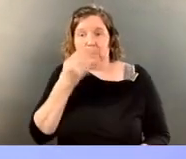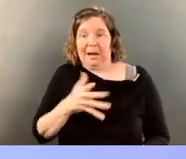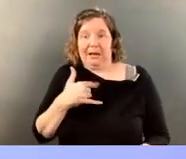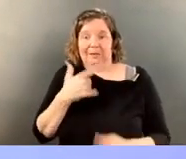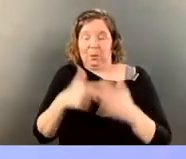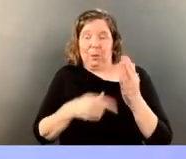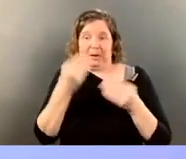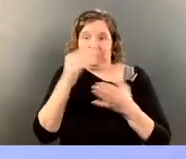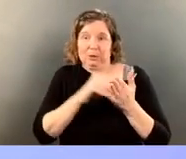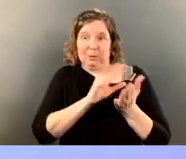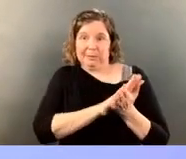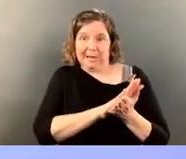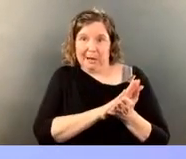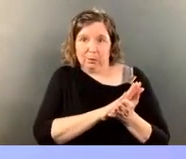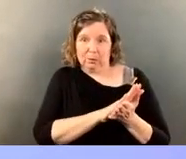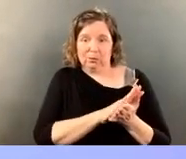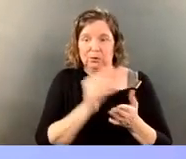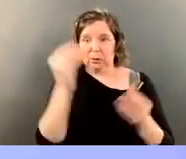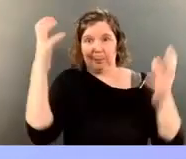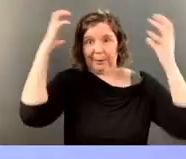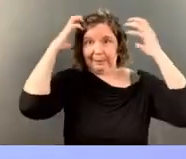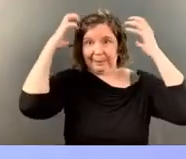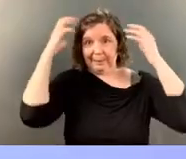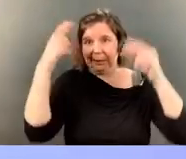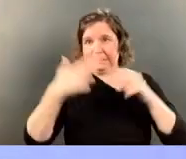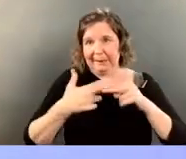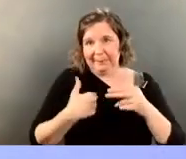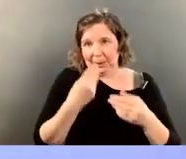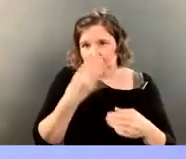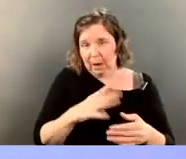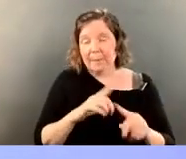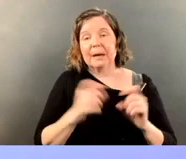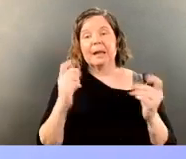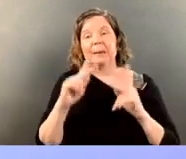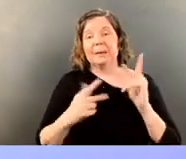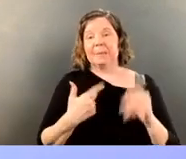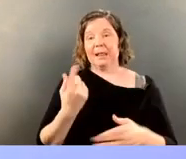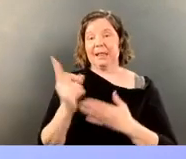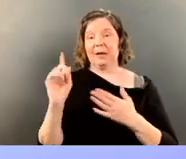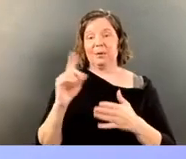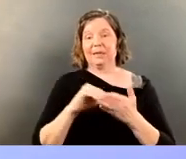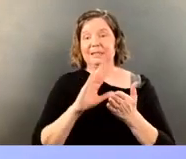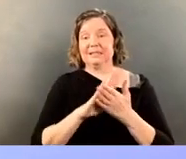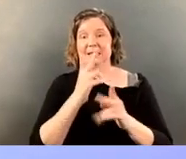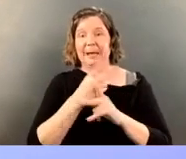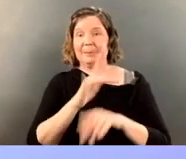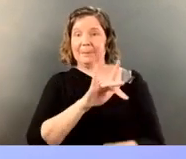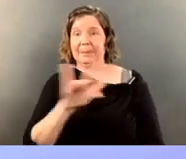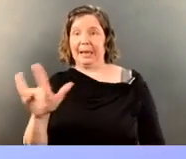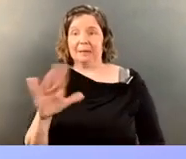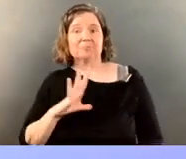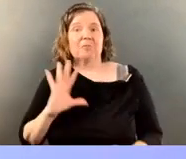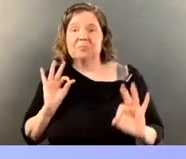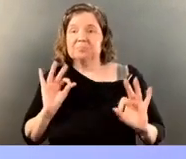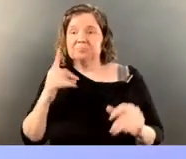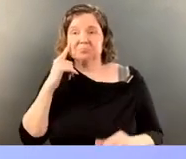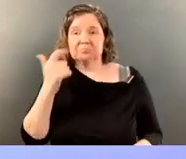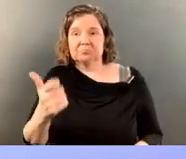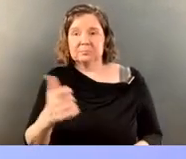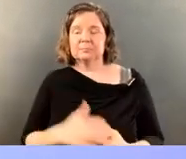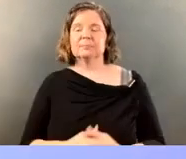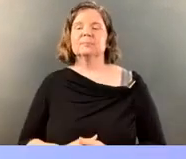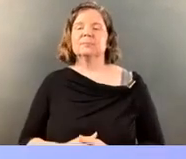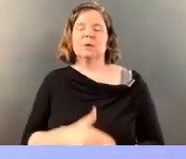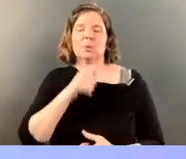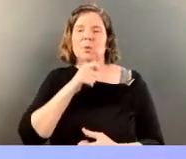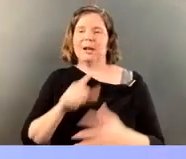what information you put in there. You can put Mickey Mouse in there for all I care. A lot of people last week, they just kept it blank, and it's totally fine. We're